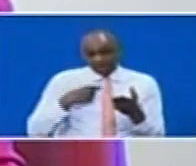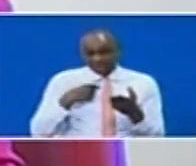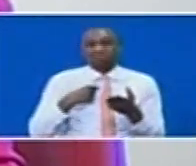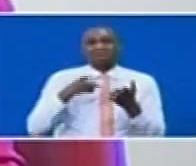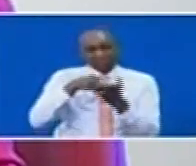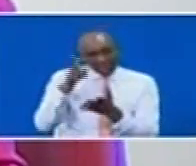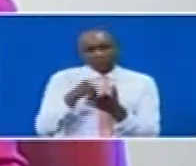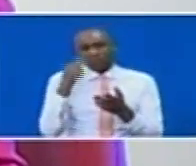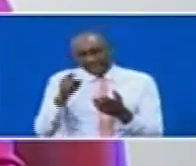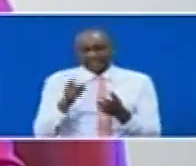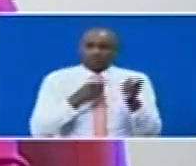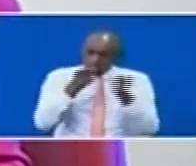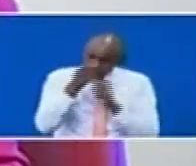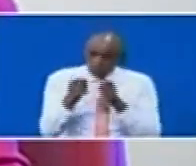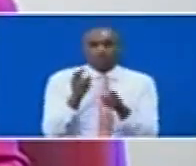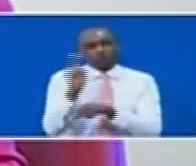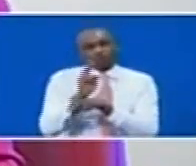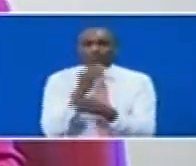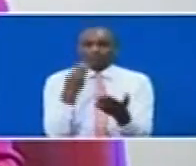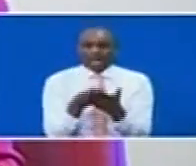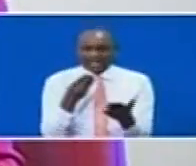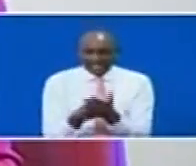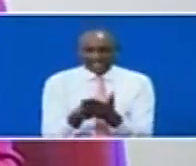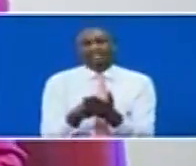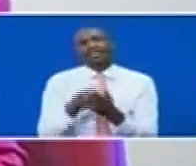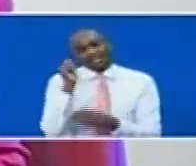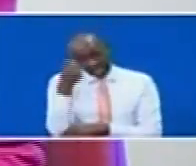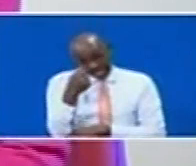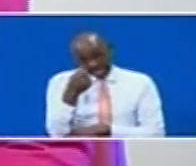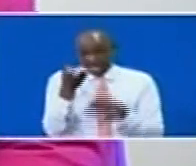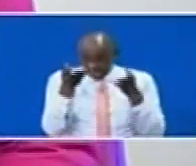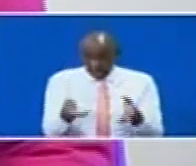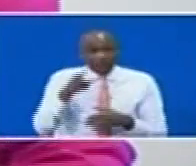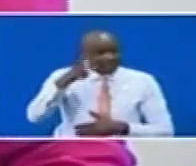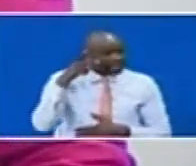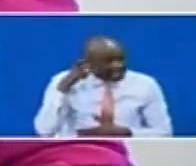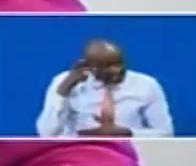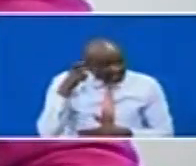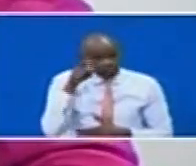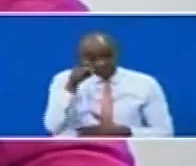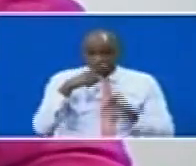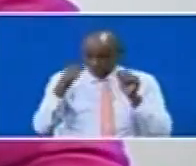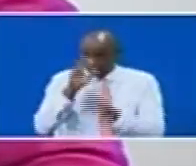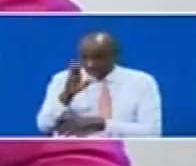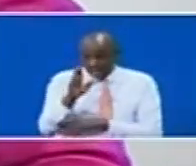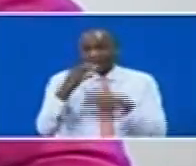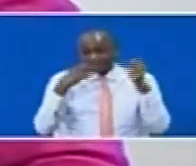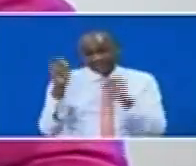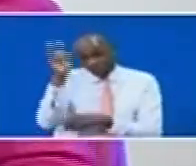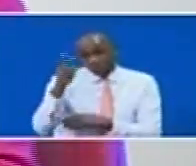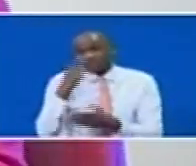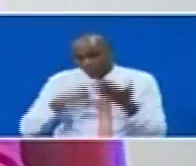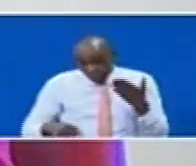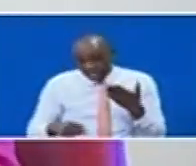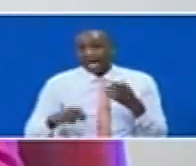the need to control spending, runaway spending in the country. So I'd like you to listen to this statement that President Uhuru Kenyatta made on